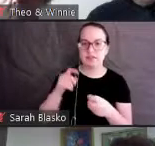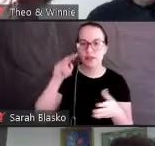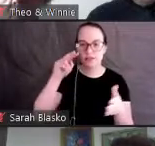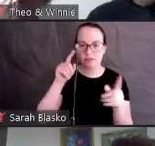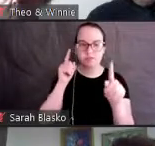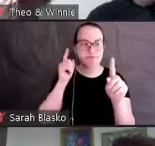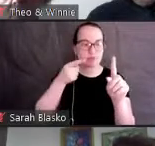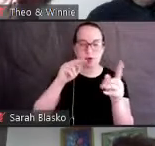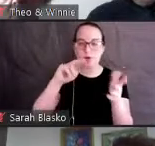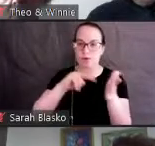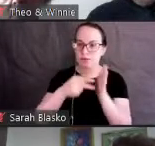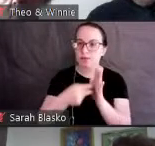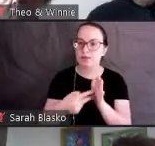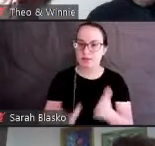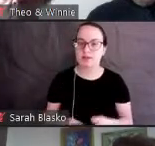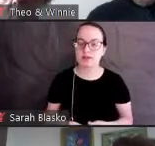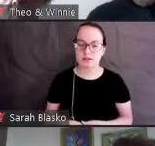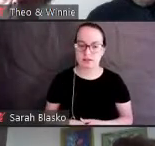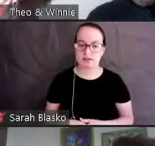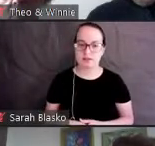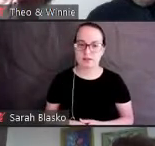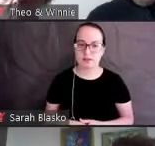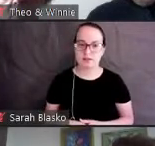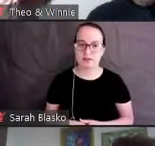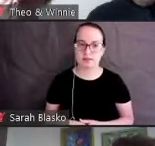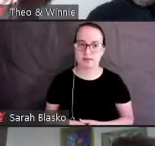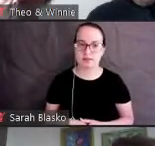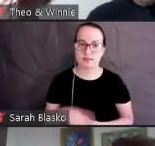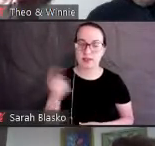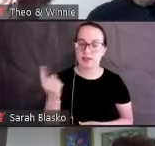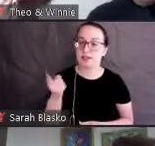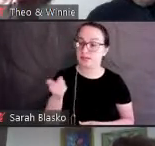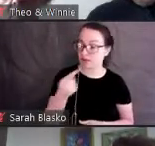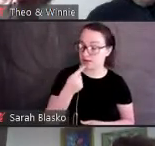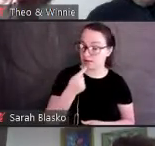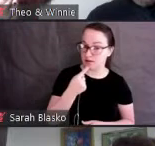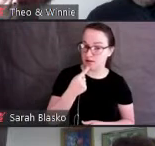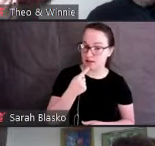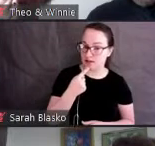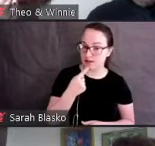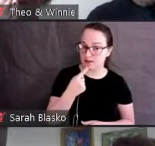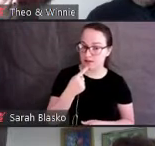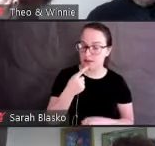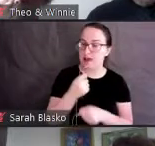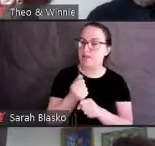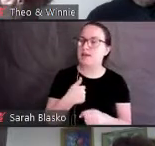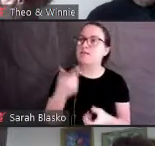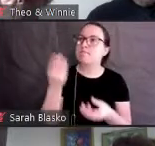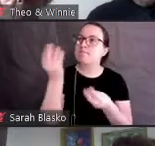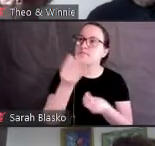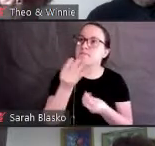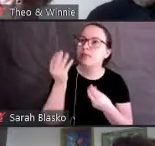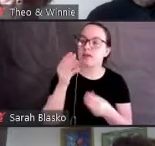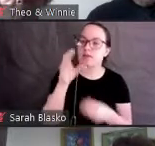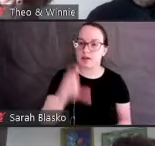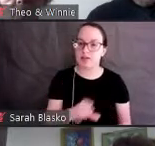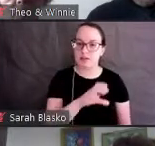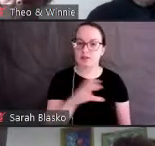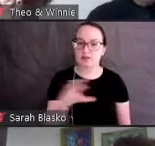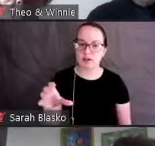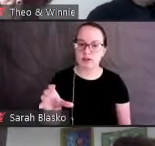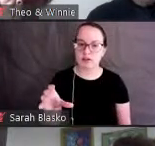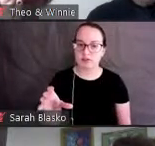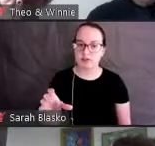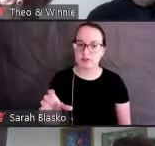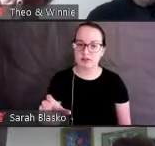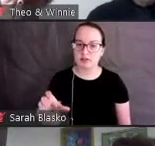encouraging. And something that you said that really makes me think about the cross too, is that, you know, you said that in Jesus, we see God's missional